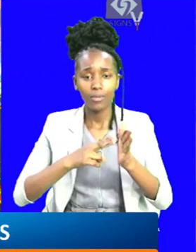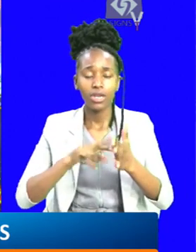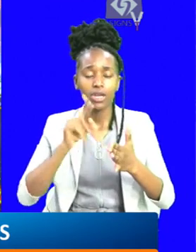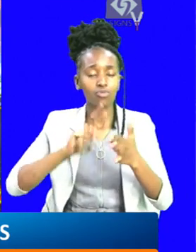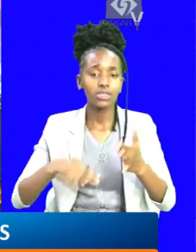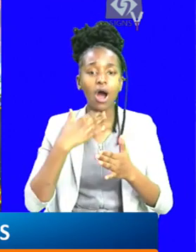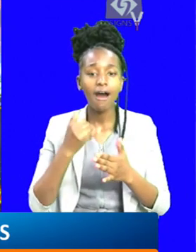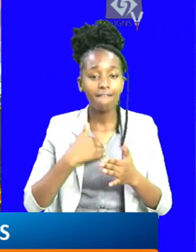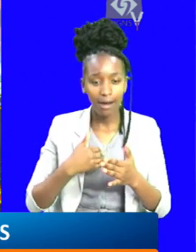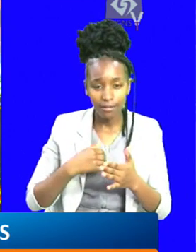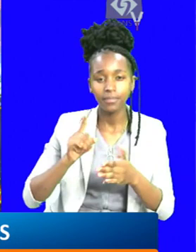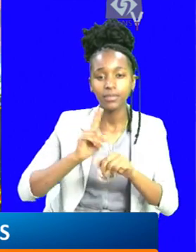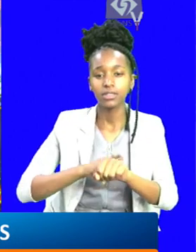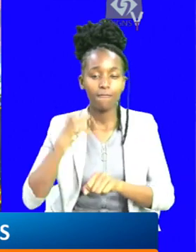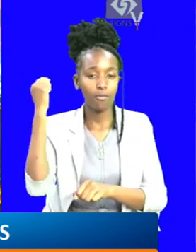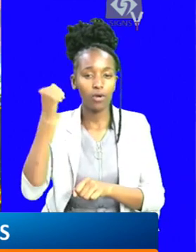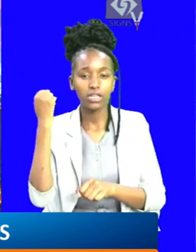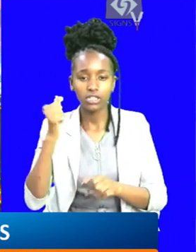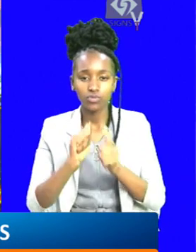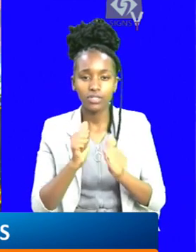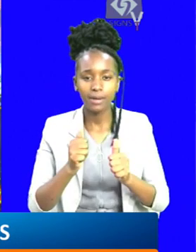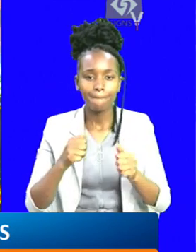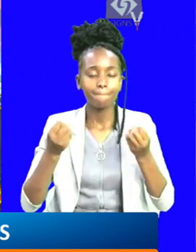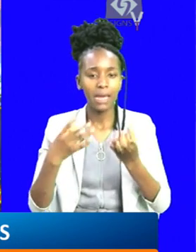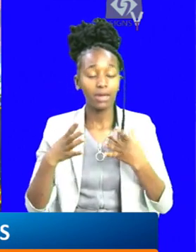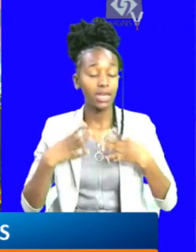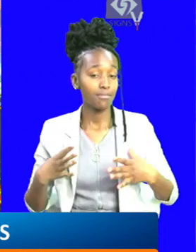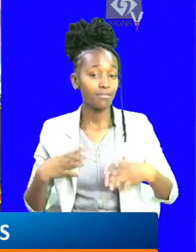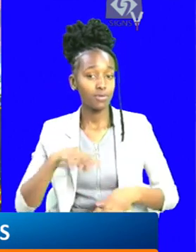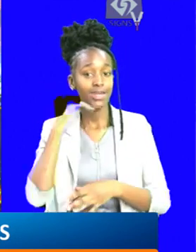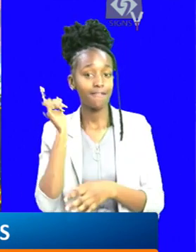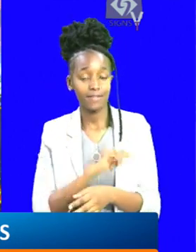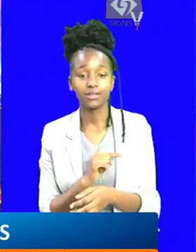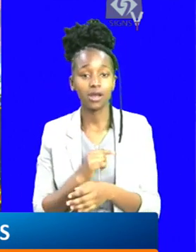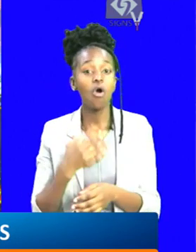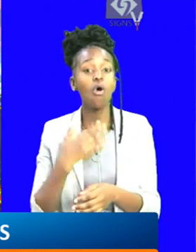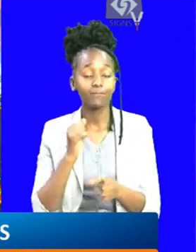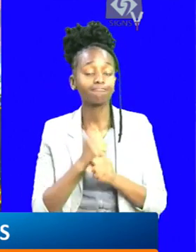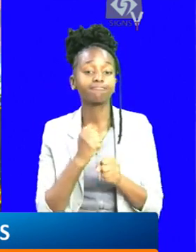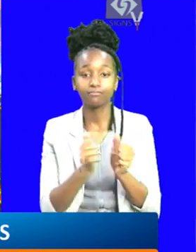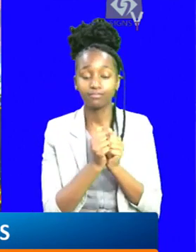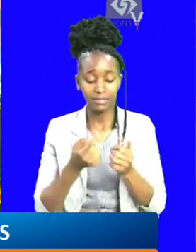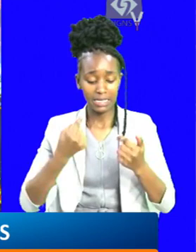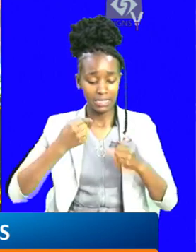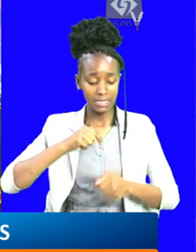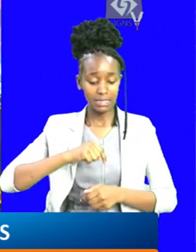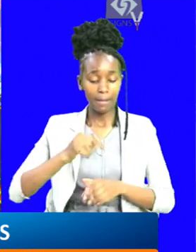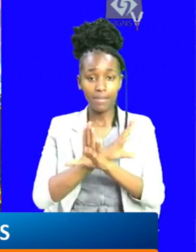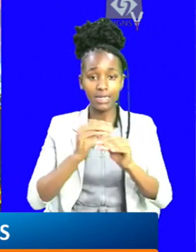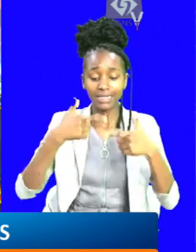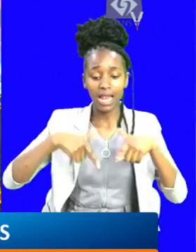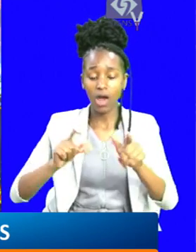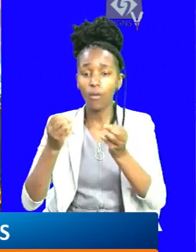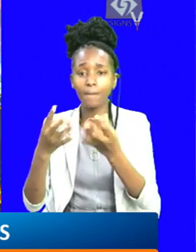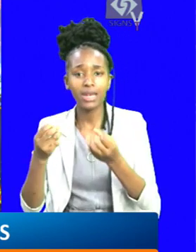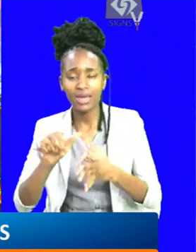and cause mayhem and destruction of property. There is no type of politics that leads to loss of lives.